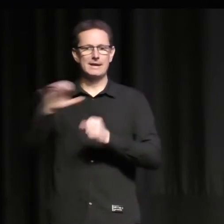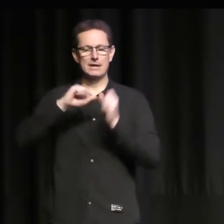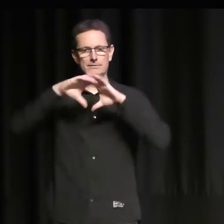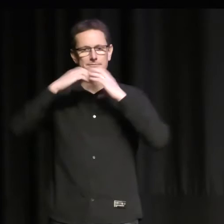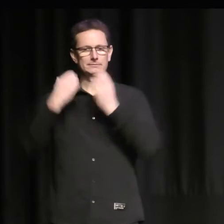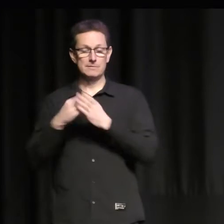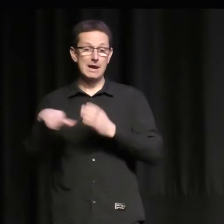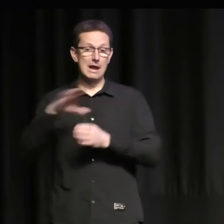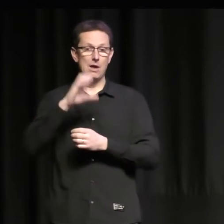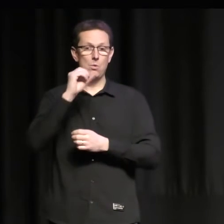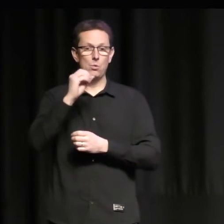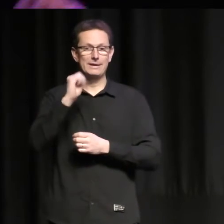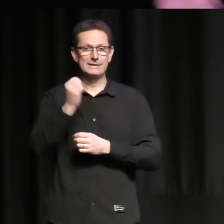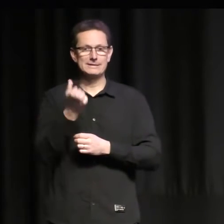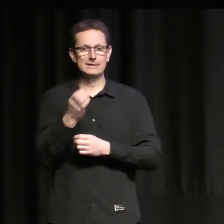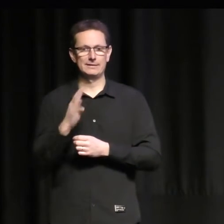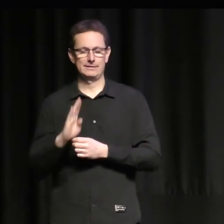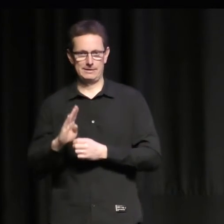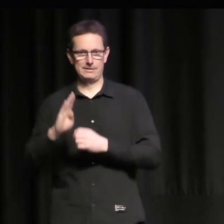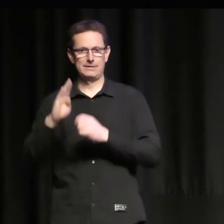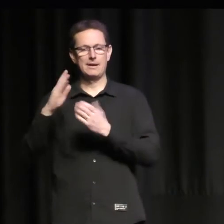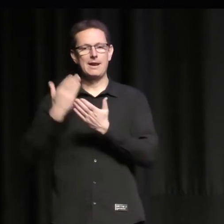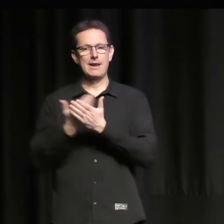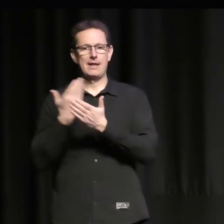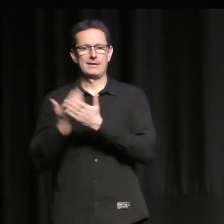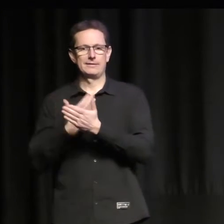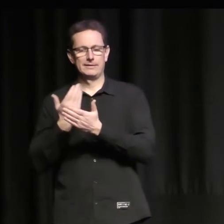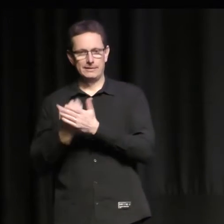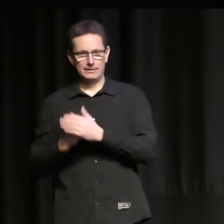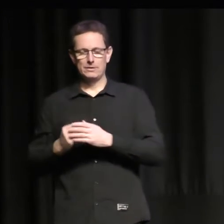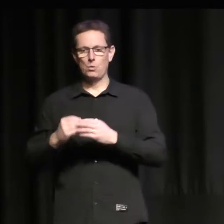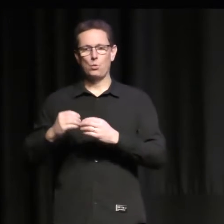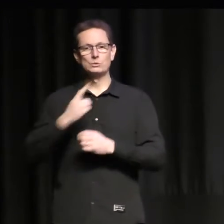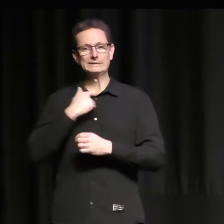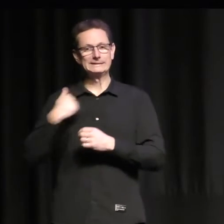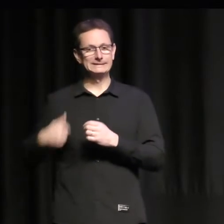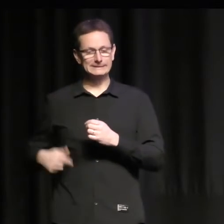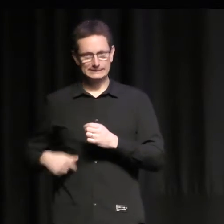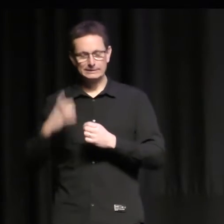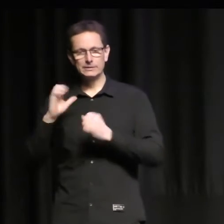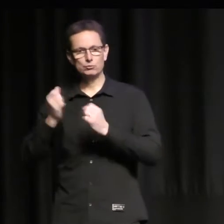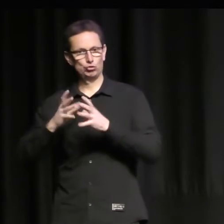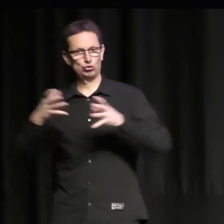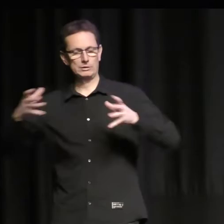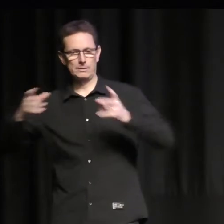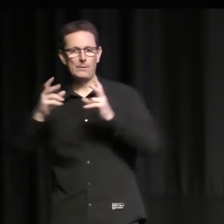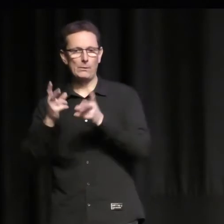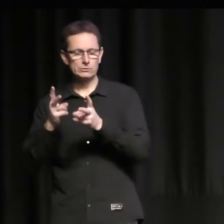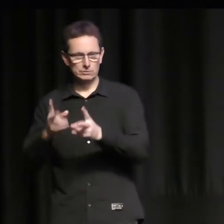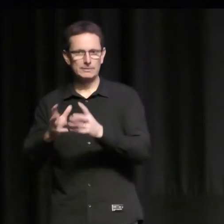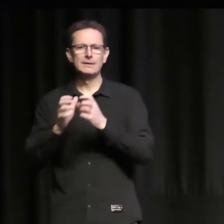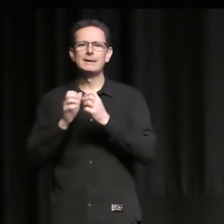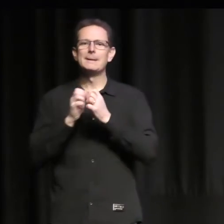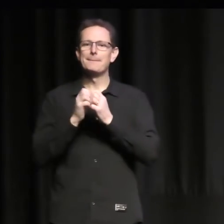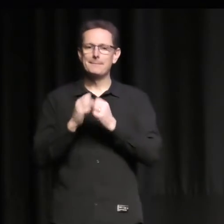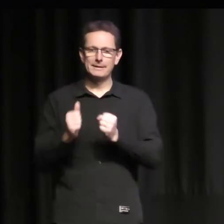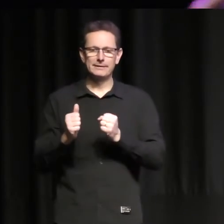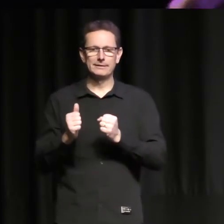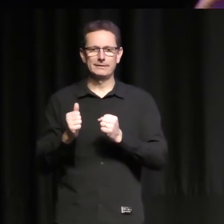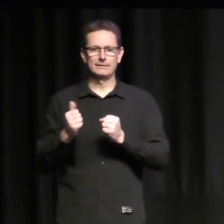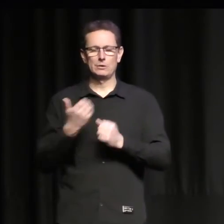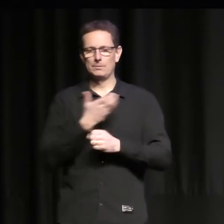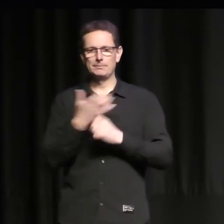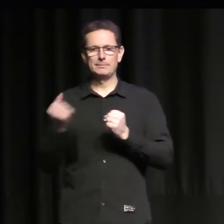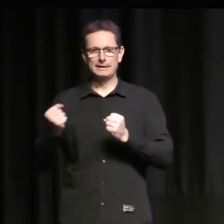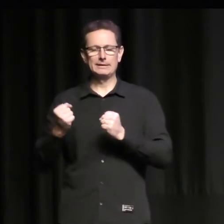countries, while gradually rising in China and emerging market economies. But not only have they been